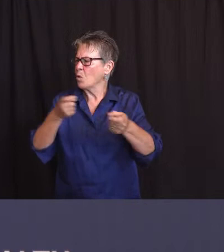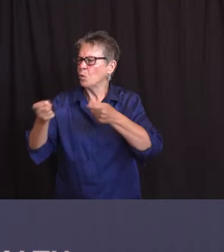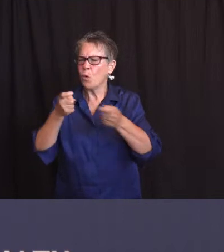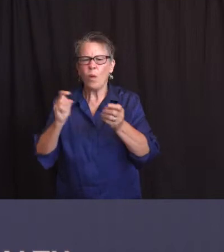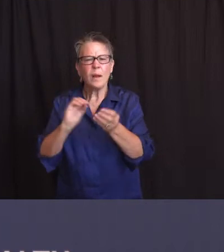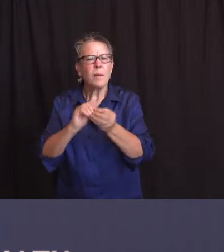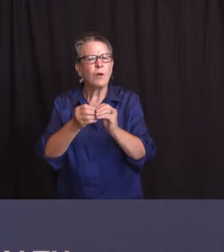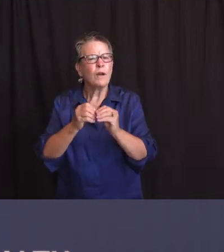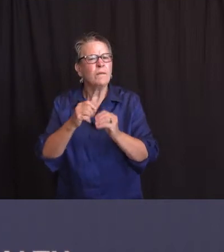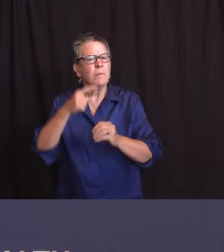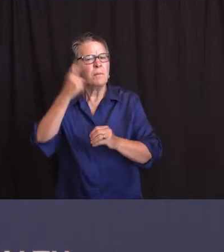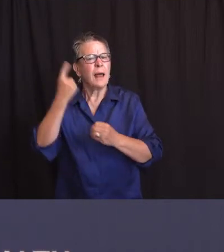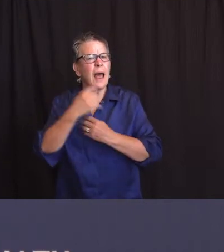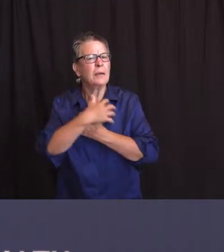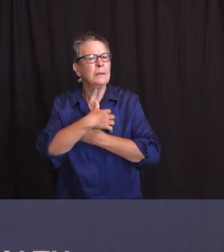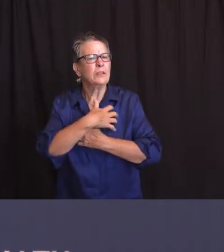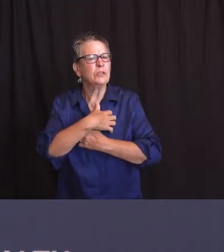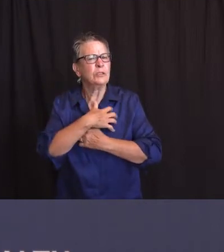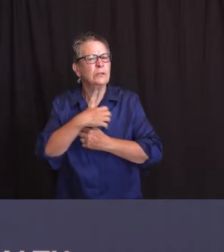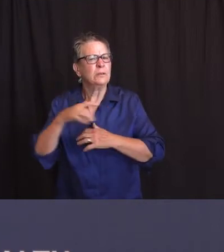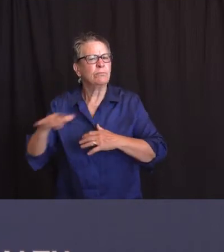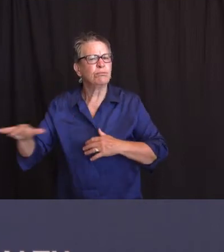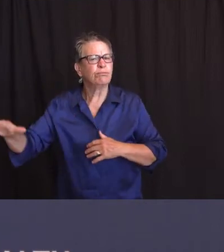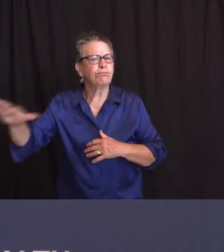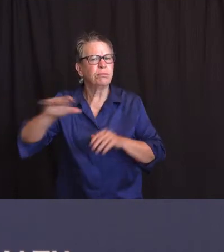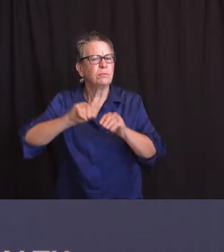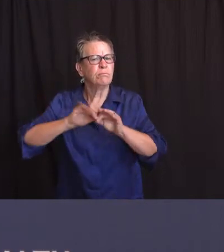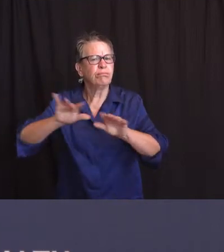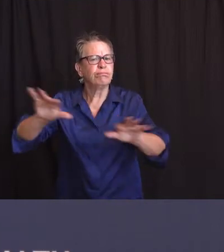As we sit here, Matt, I'll go through, give you my quick